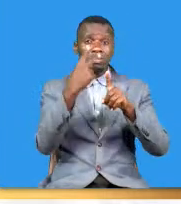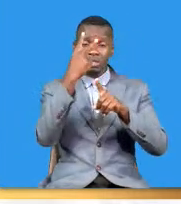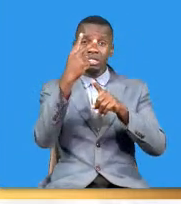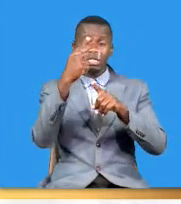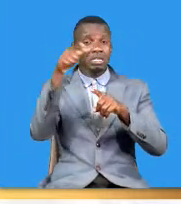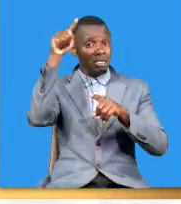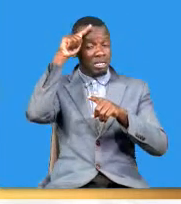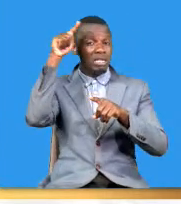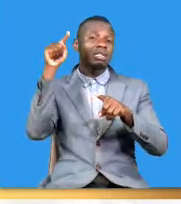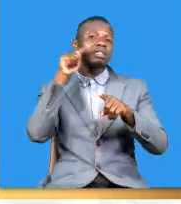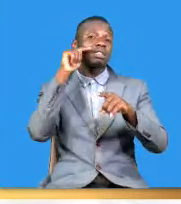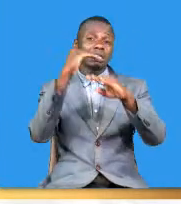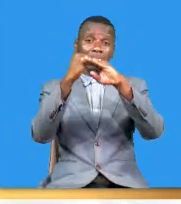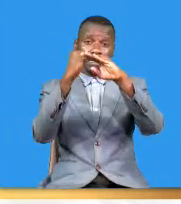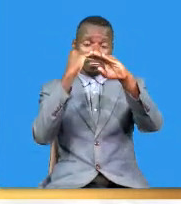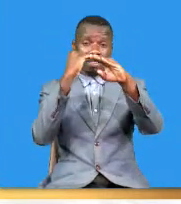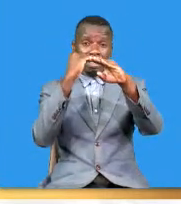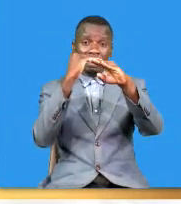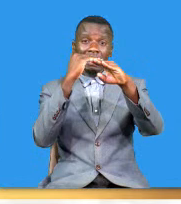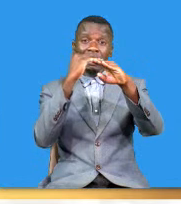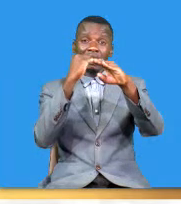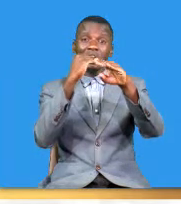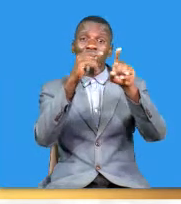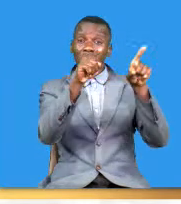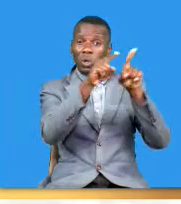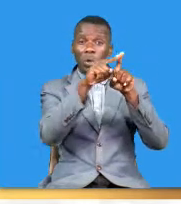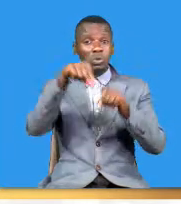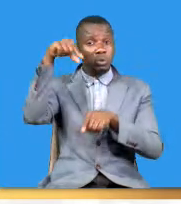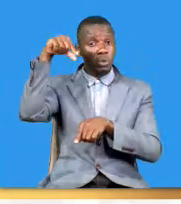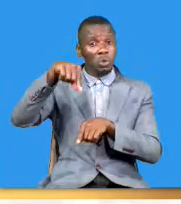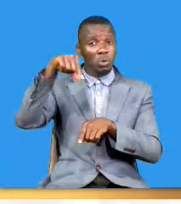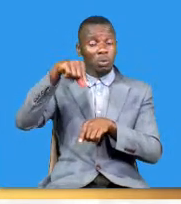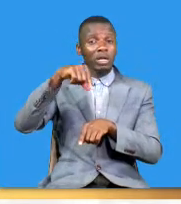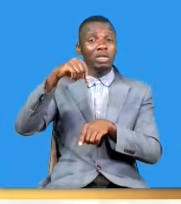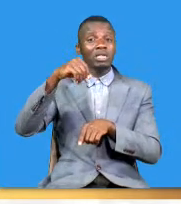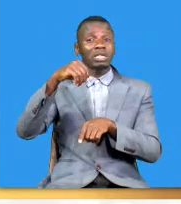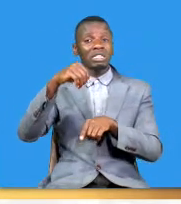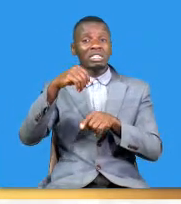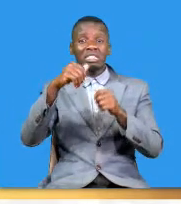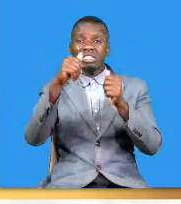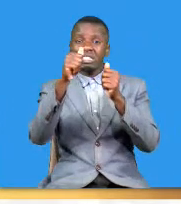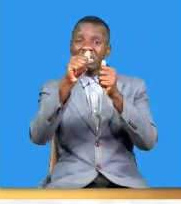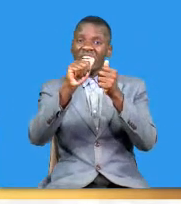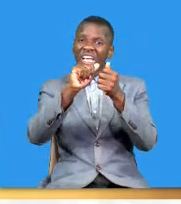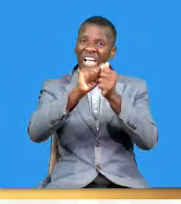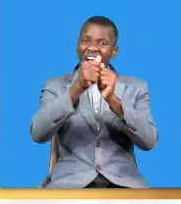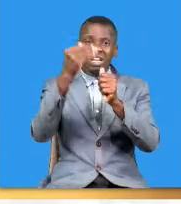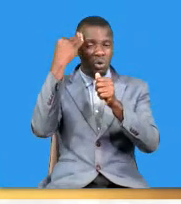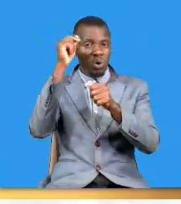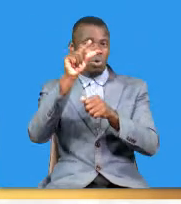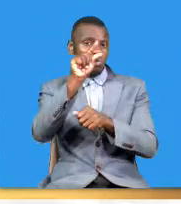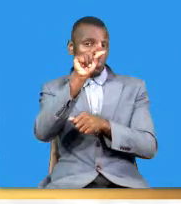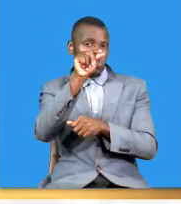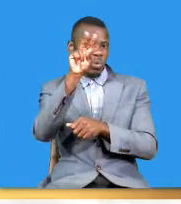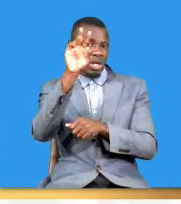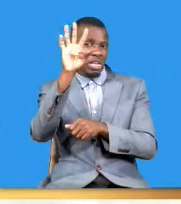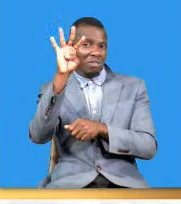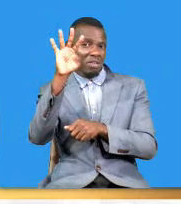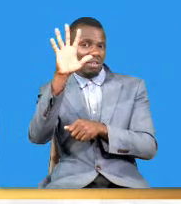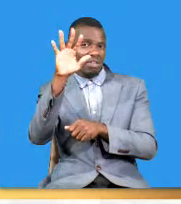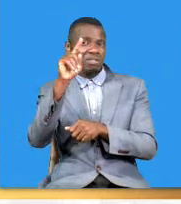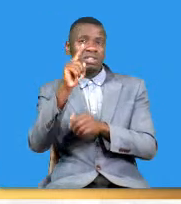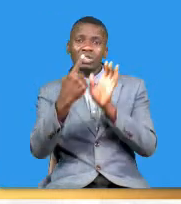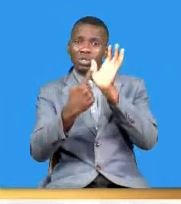and Equity and Quality Act of 2015 provides as one of the principles